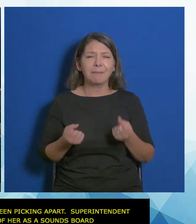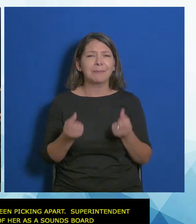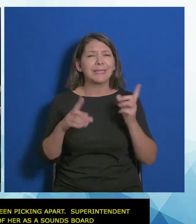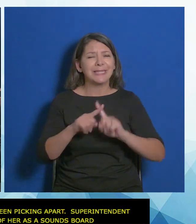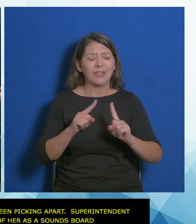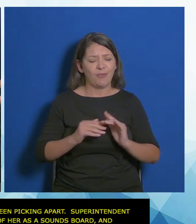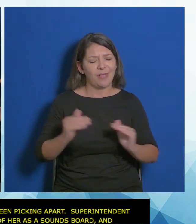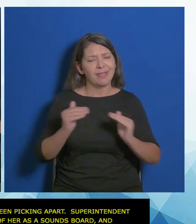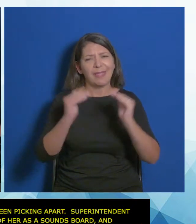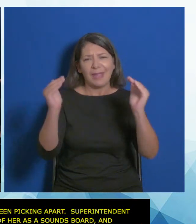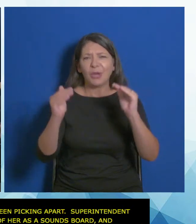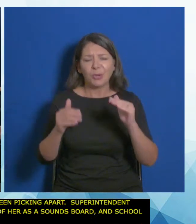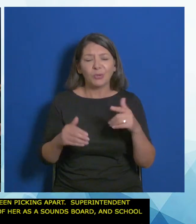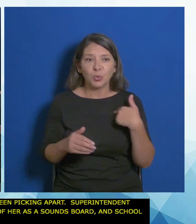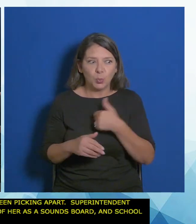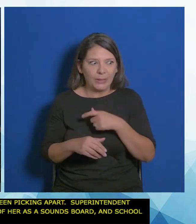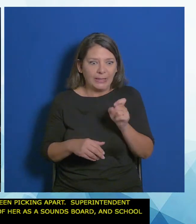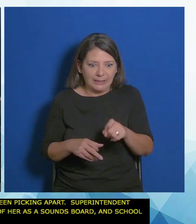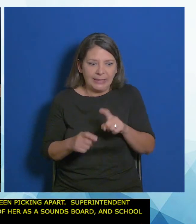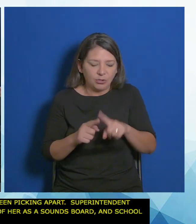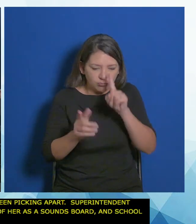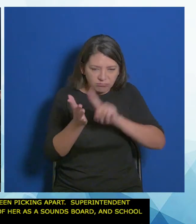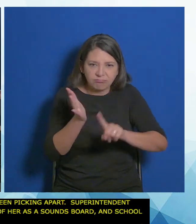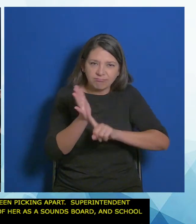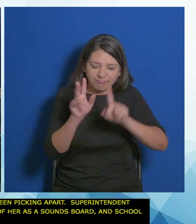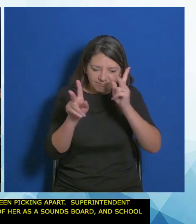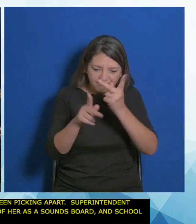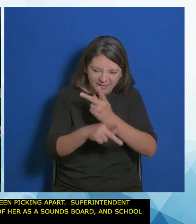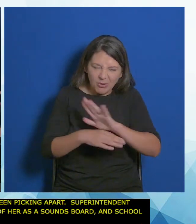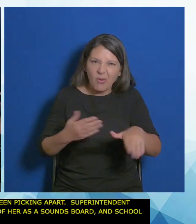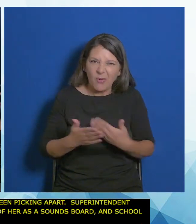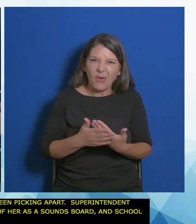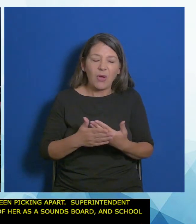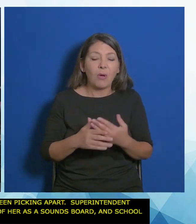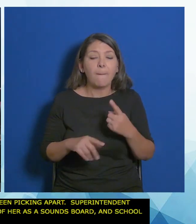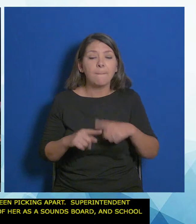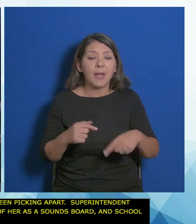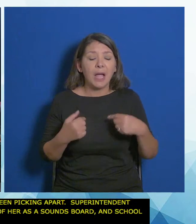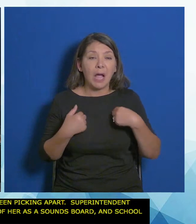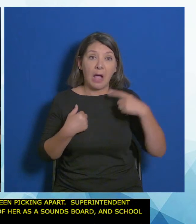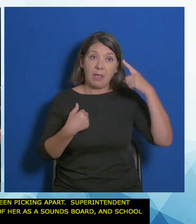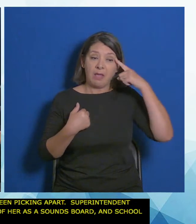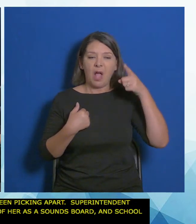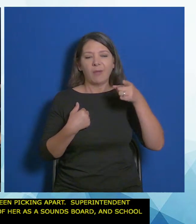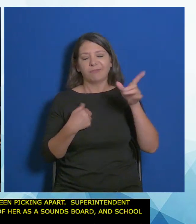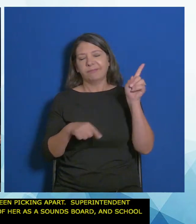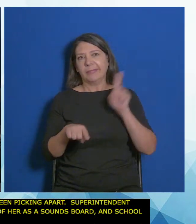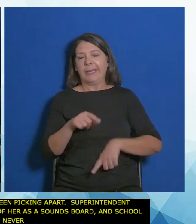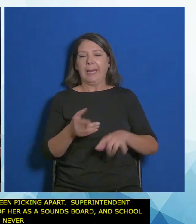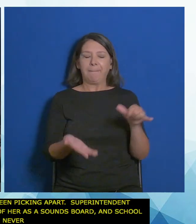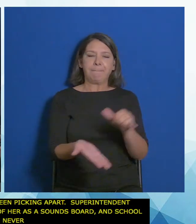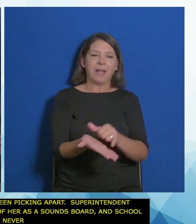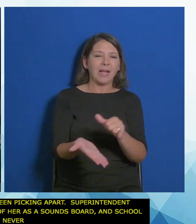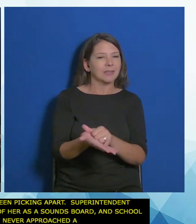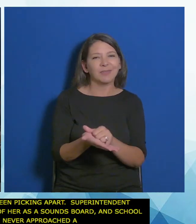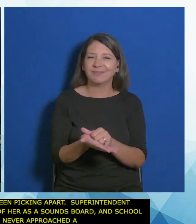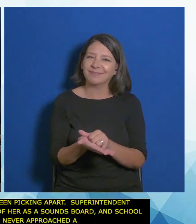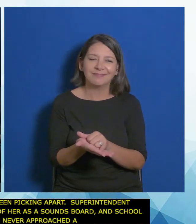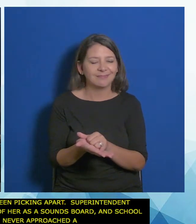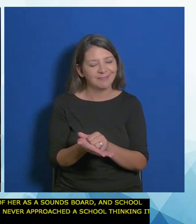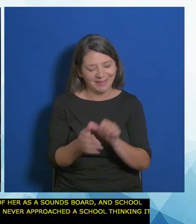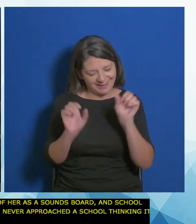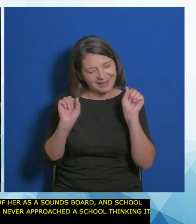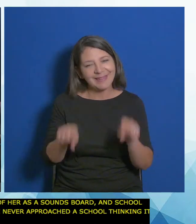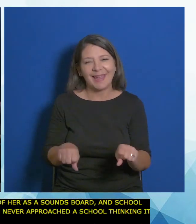we need to do. But I've never approached any school thinking it cannot be done. So that's where we're at.